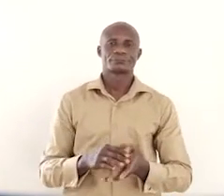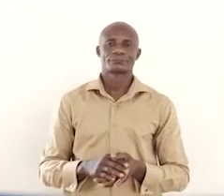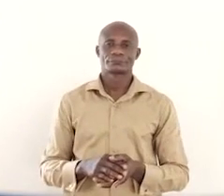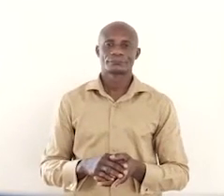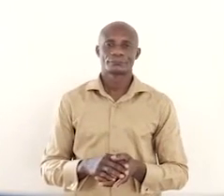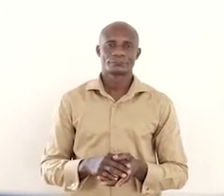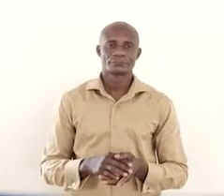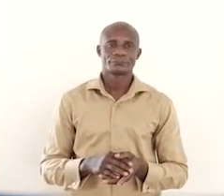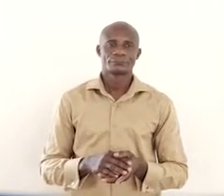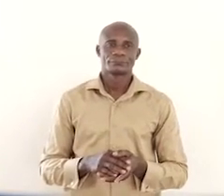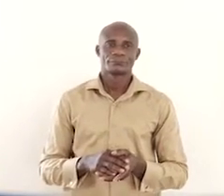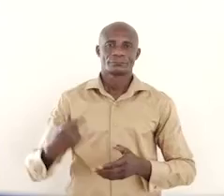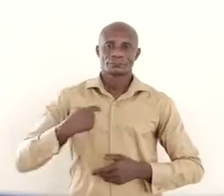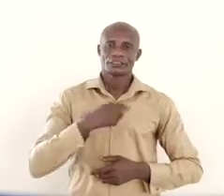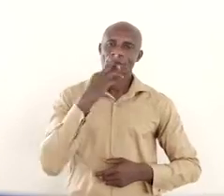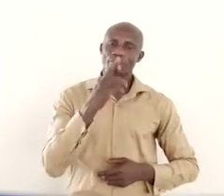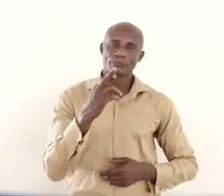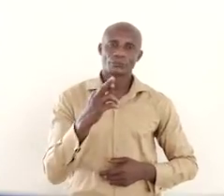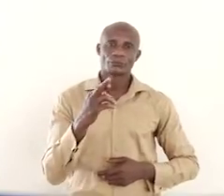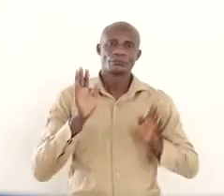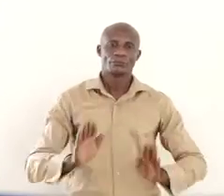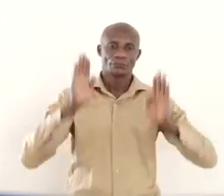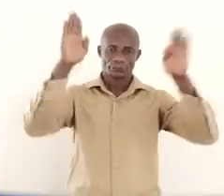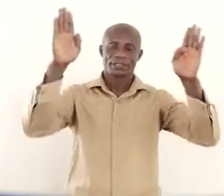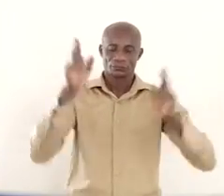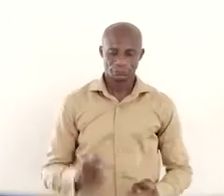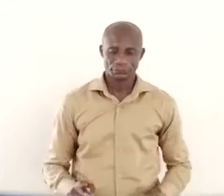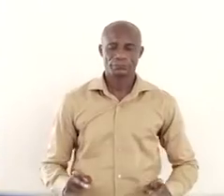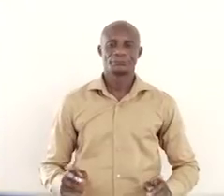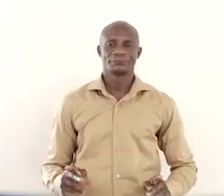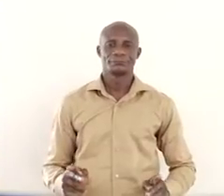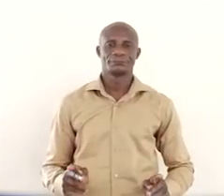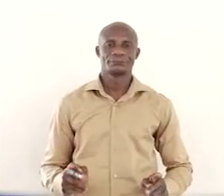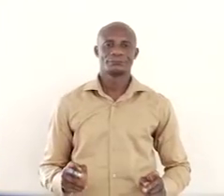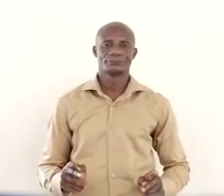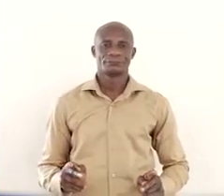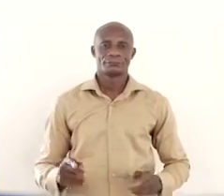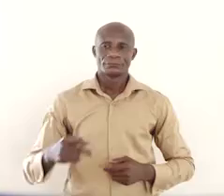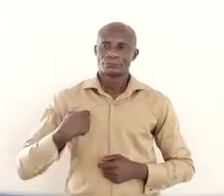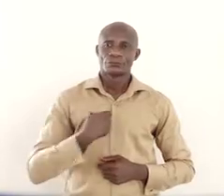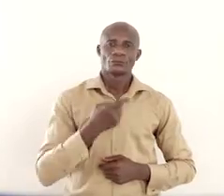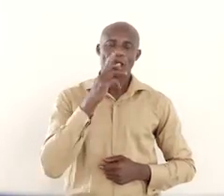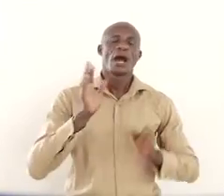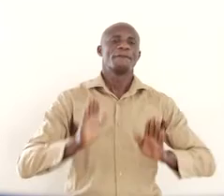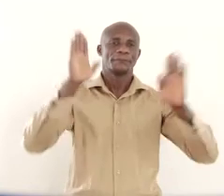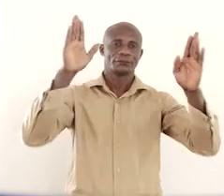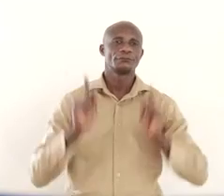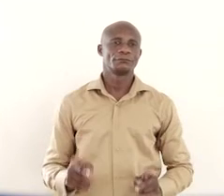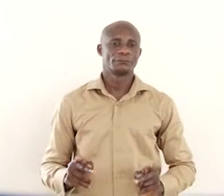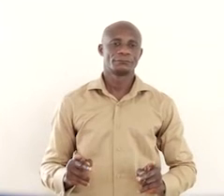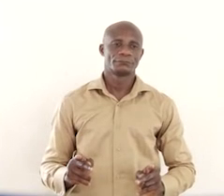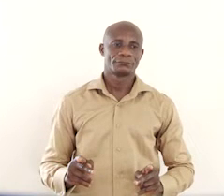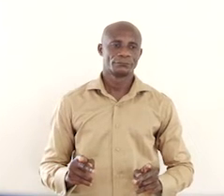defined by the resurrection. We are a miracle people. We are a